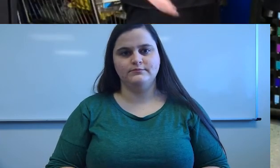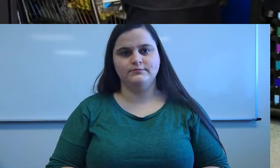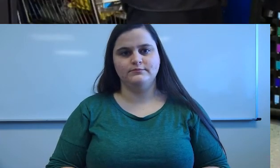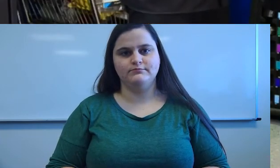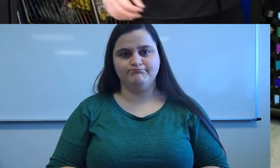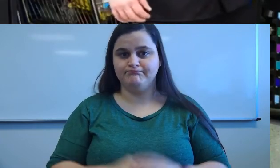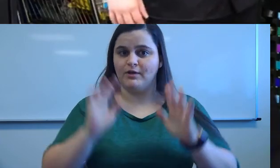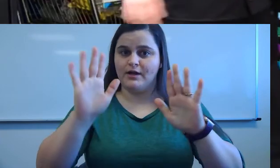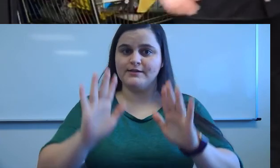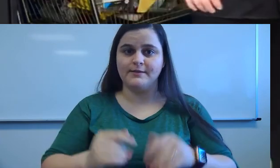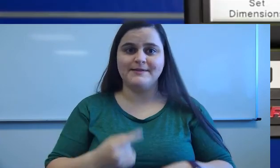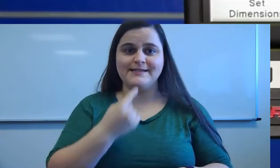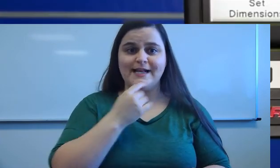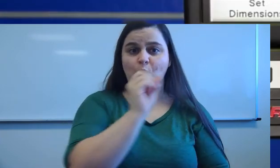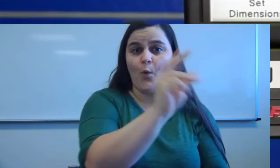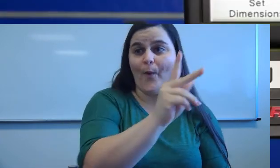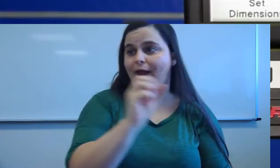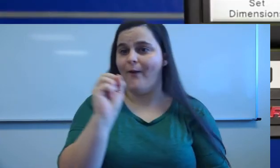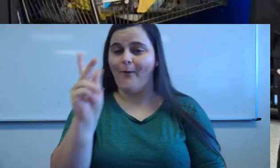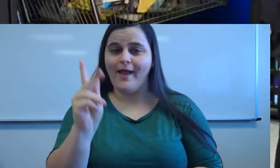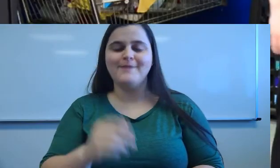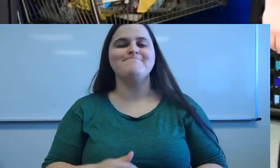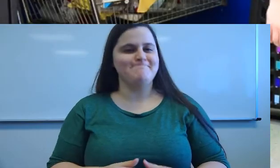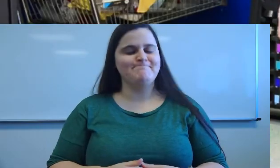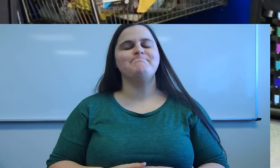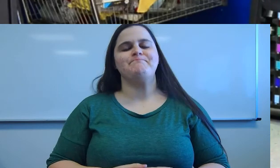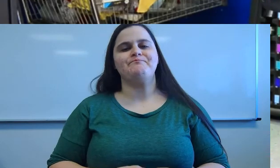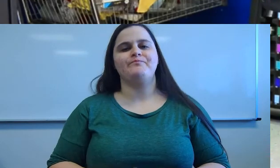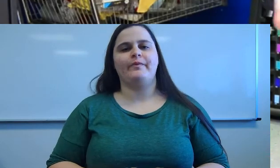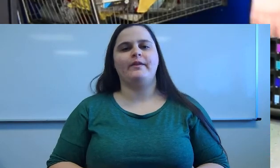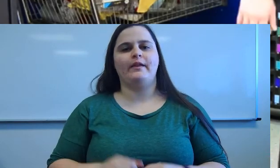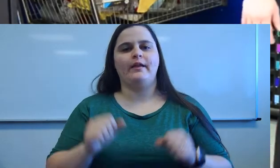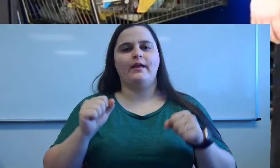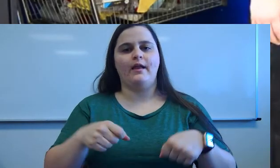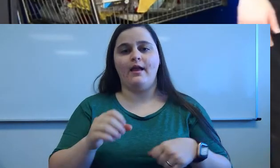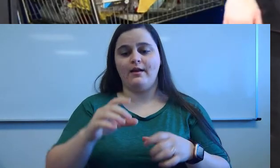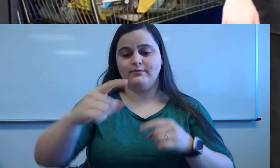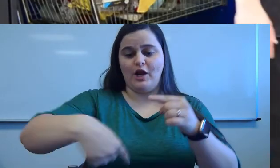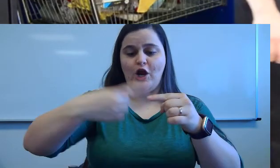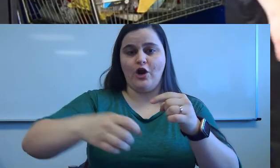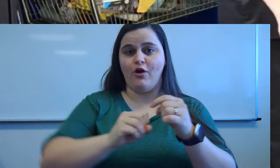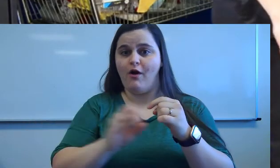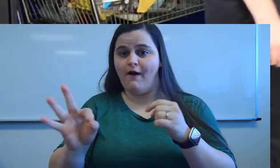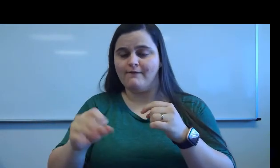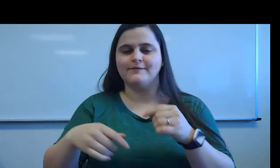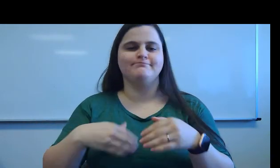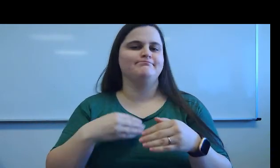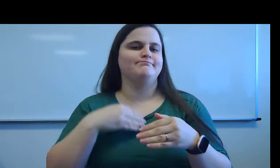Awesome. We have 2 green OK signs, so we're ready to take this tire off and go on to the next one.